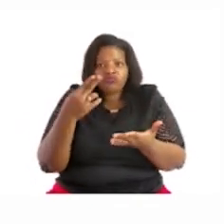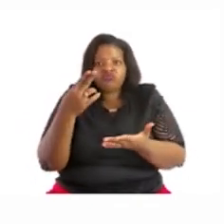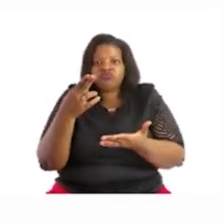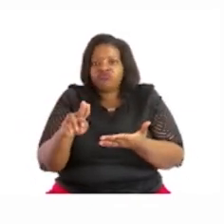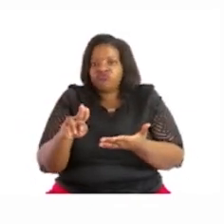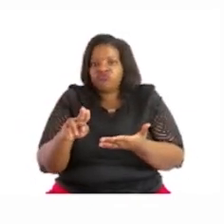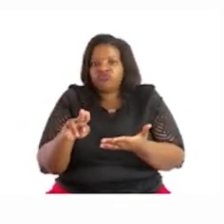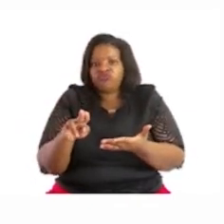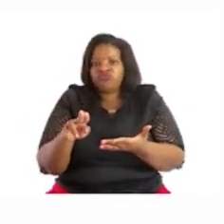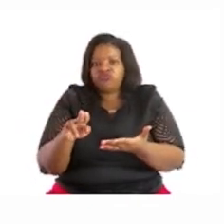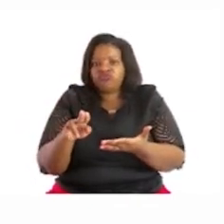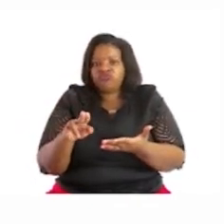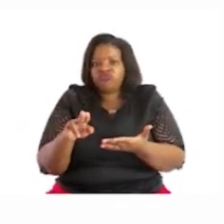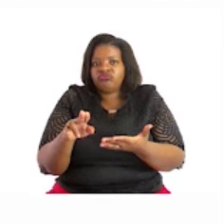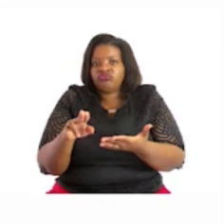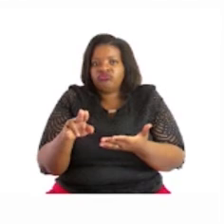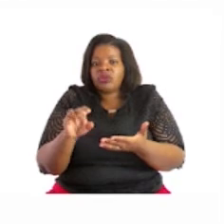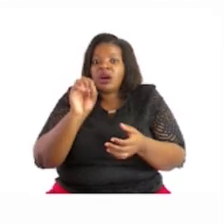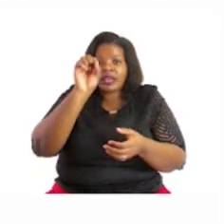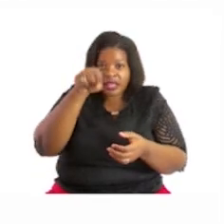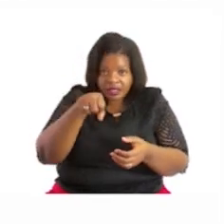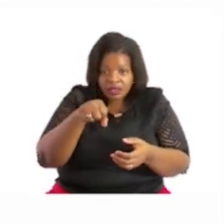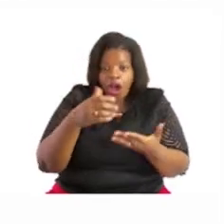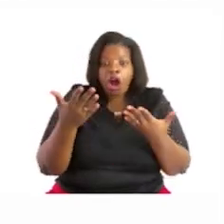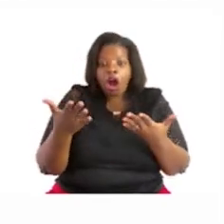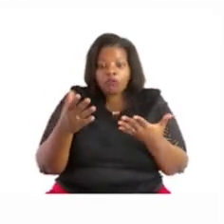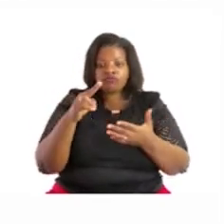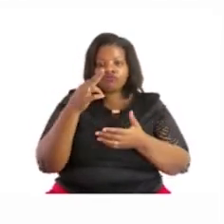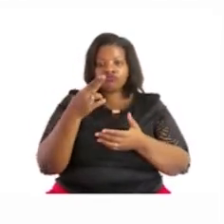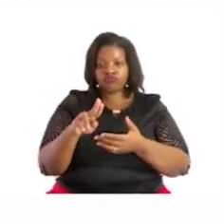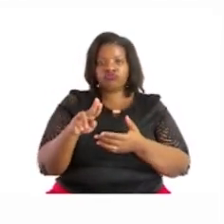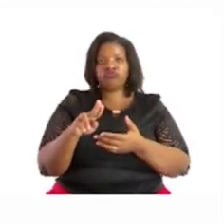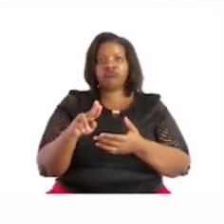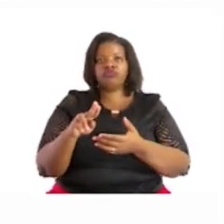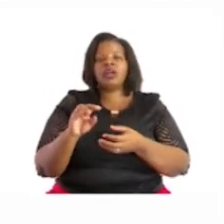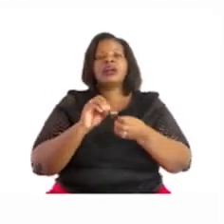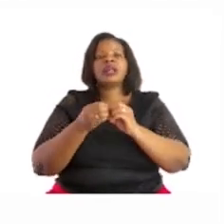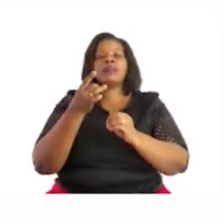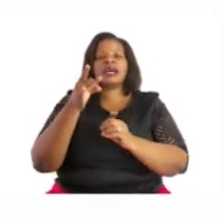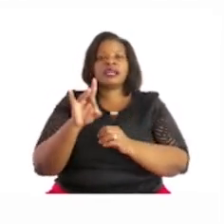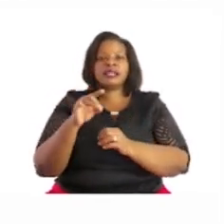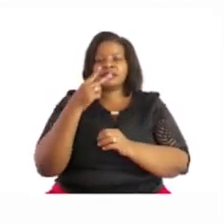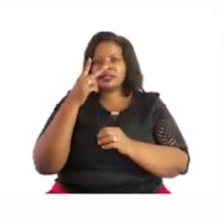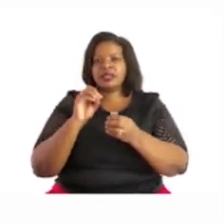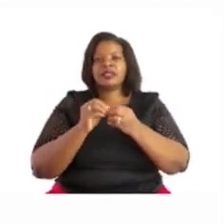Yes or no. Number 8, look at this number,